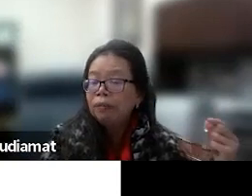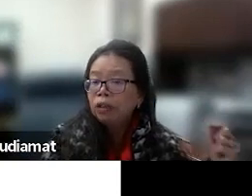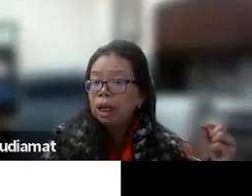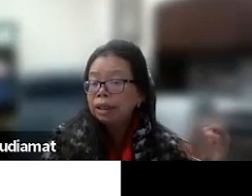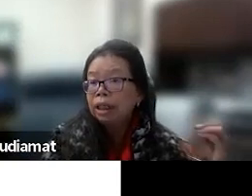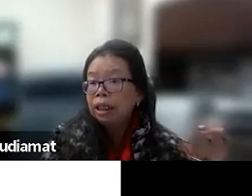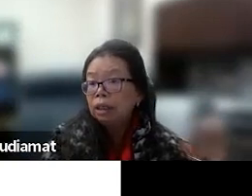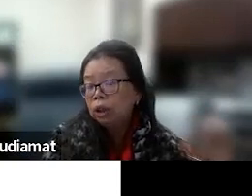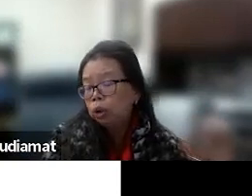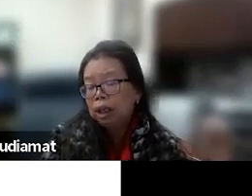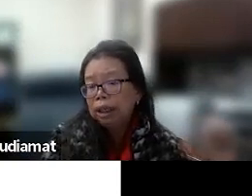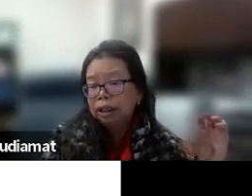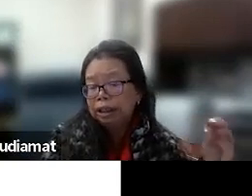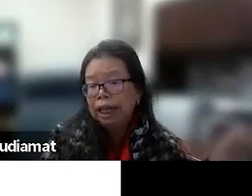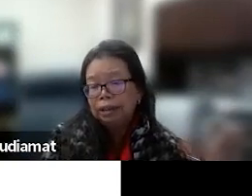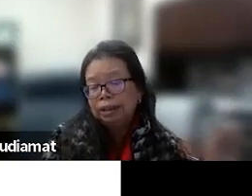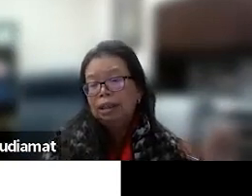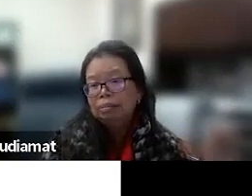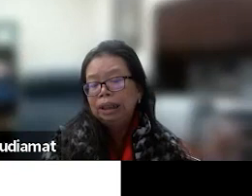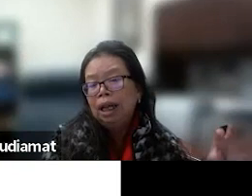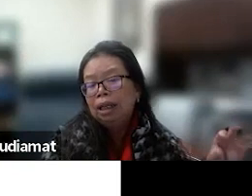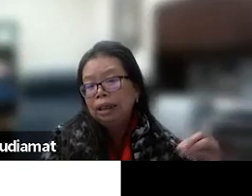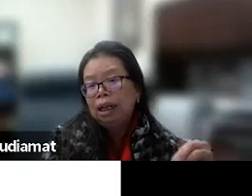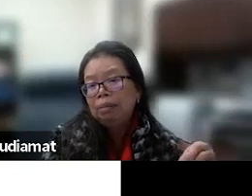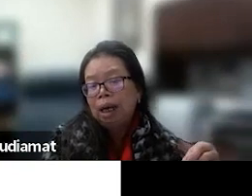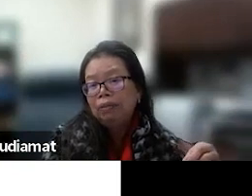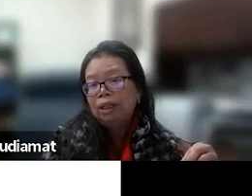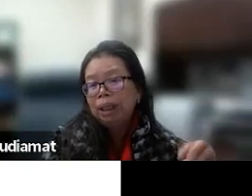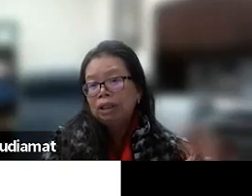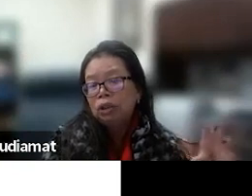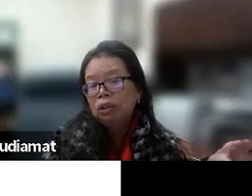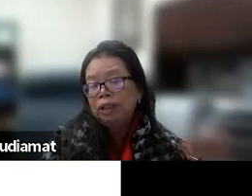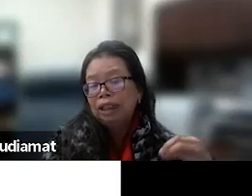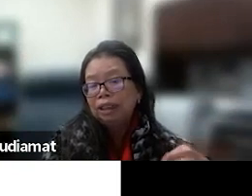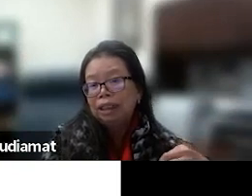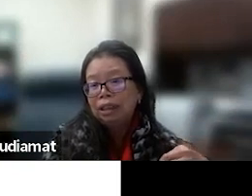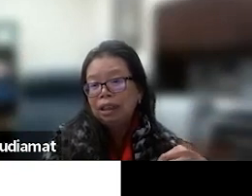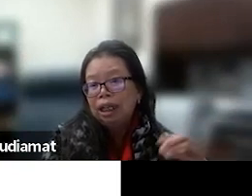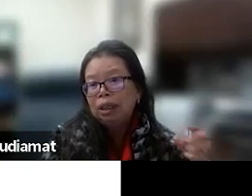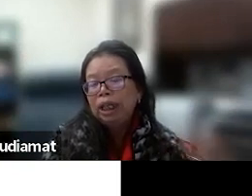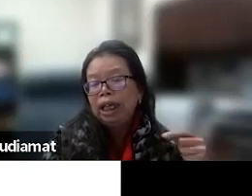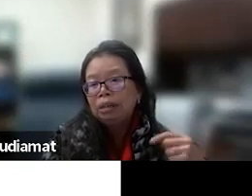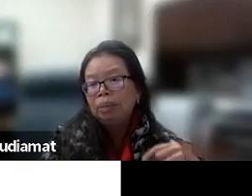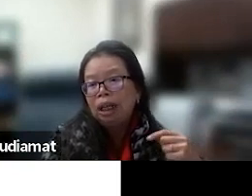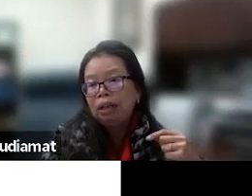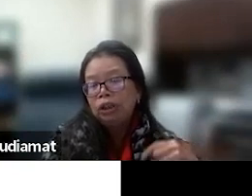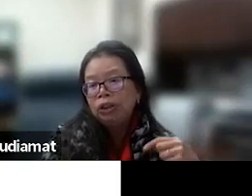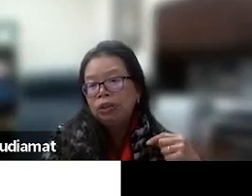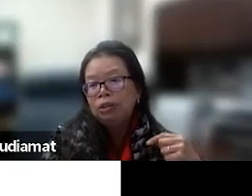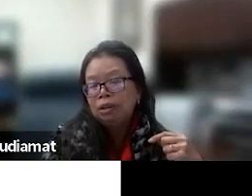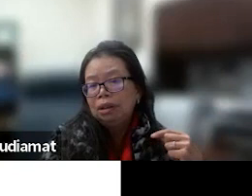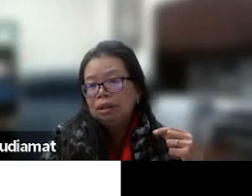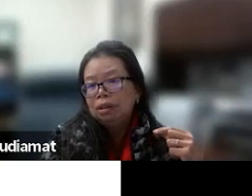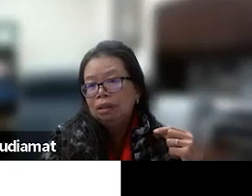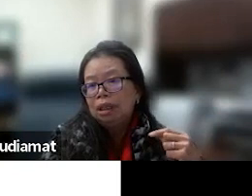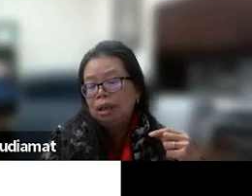but if you as an individual artist, yes, but not as a nonprofit because your fund is here and we can't apply for you